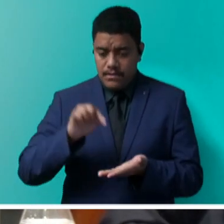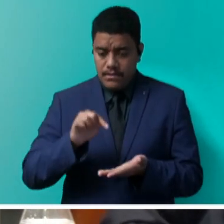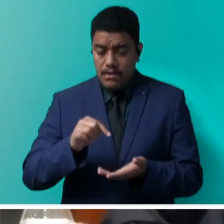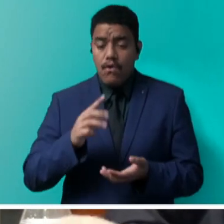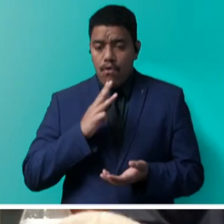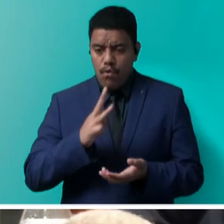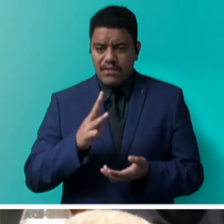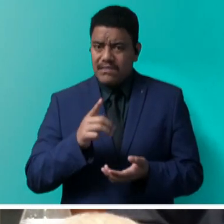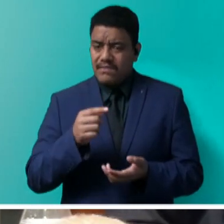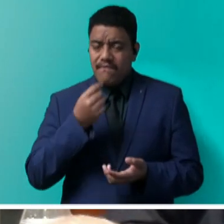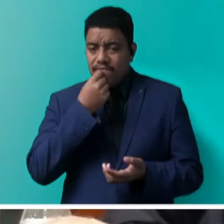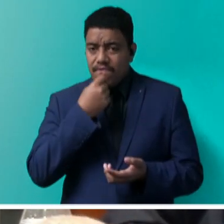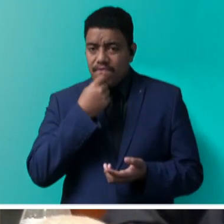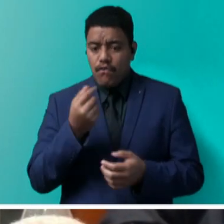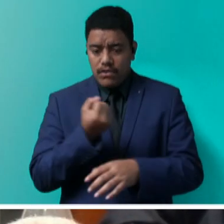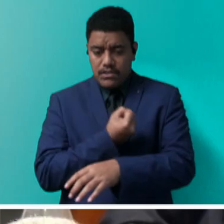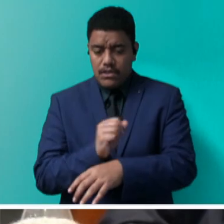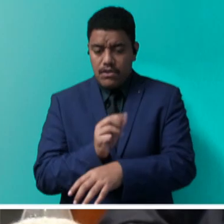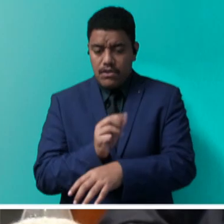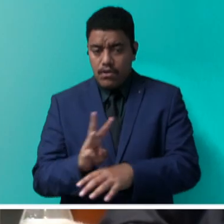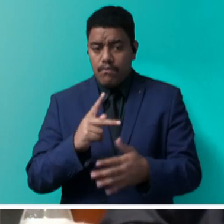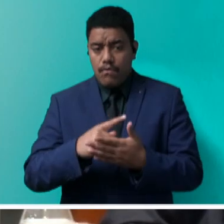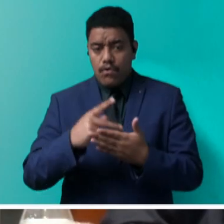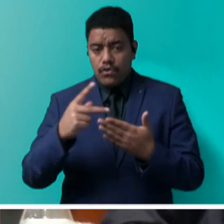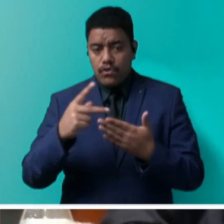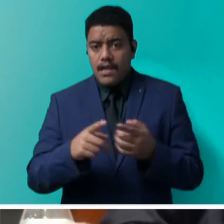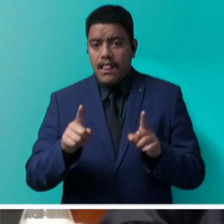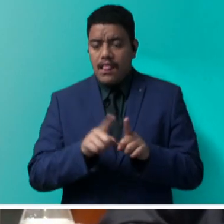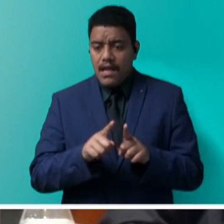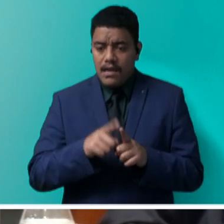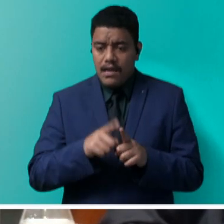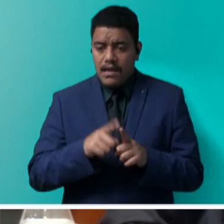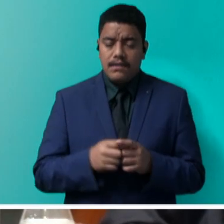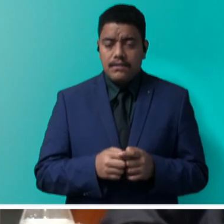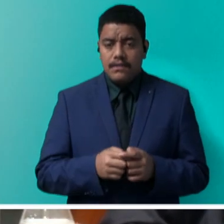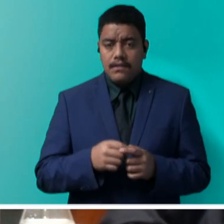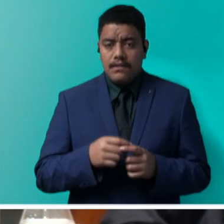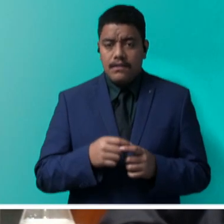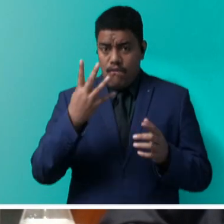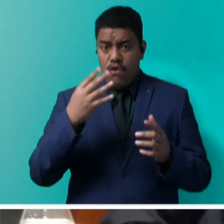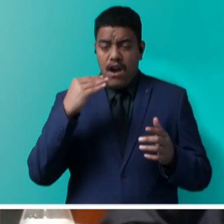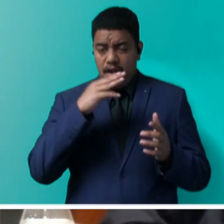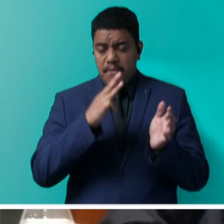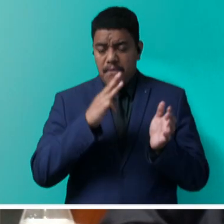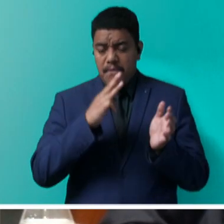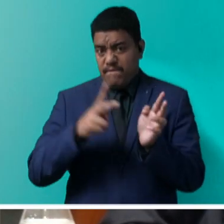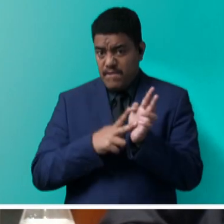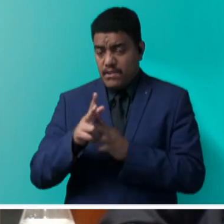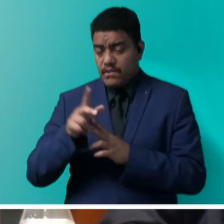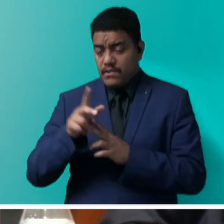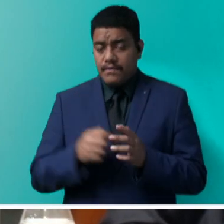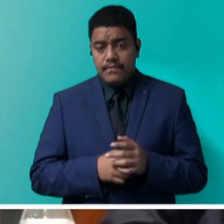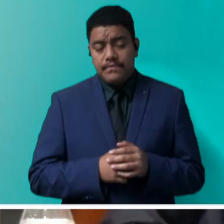was insufficient for seawalls project like in Nakawanga, 400 meters, Besi,